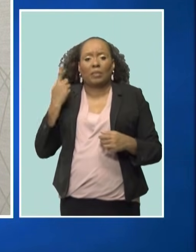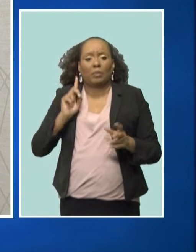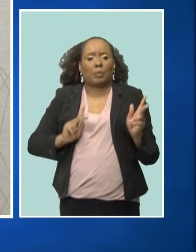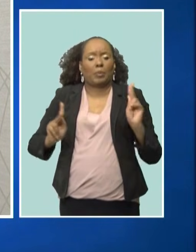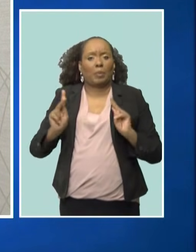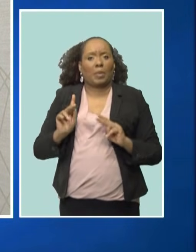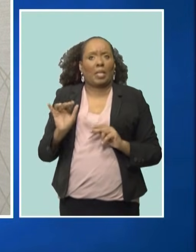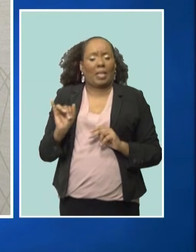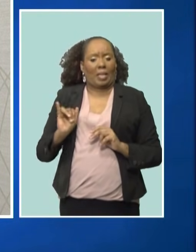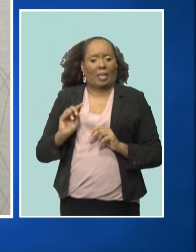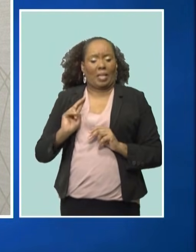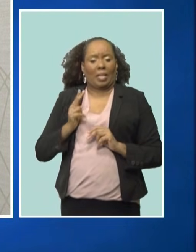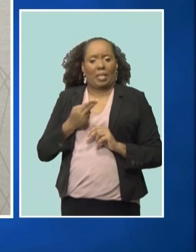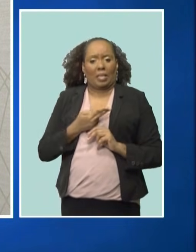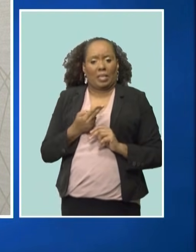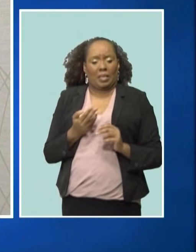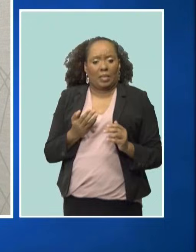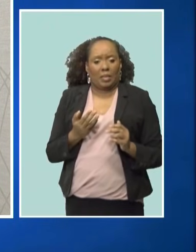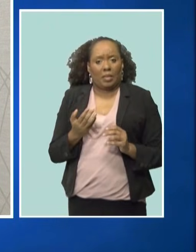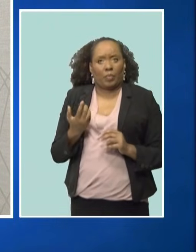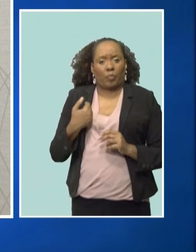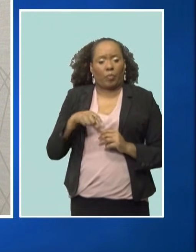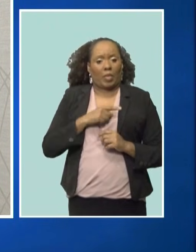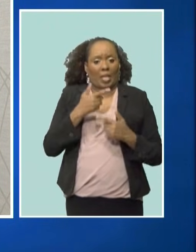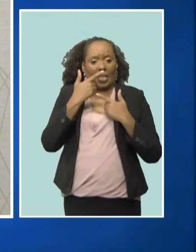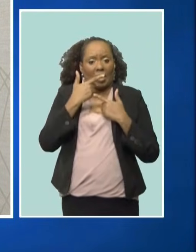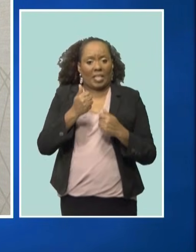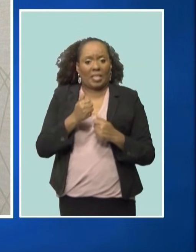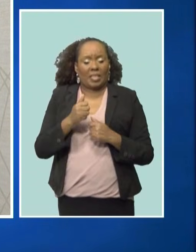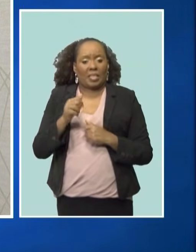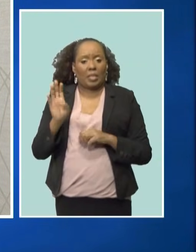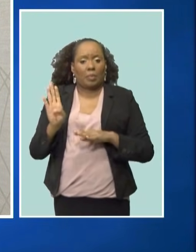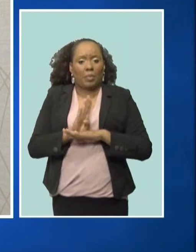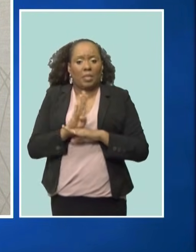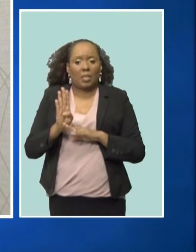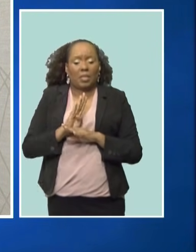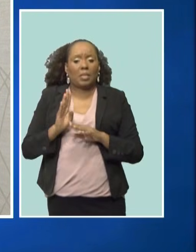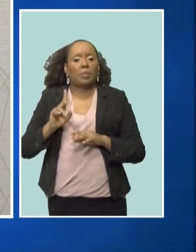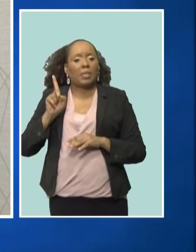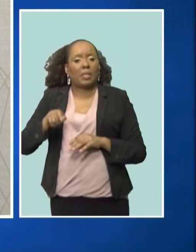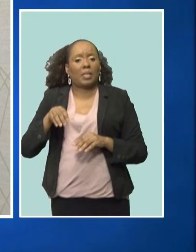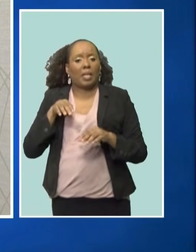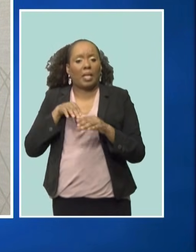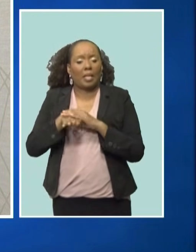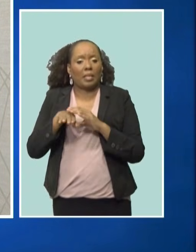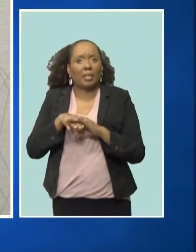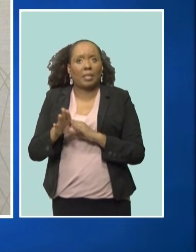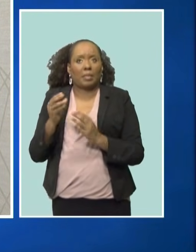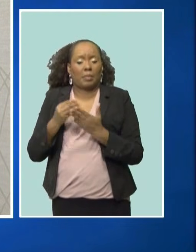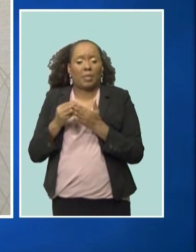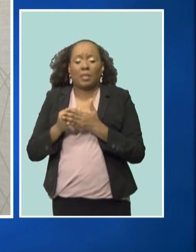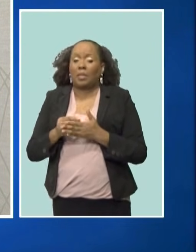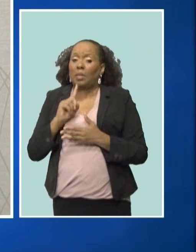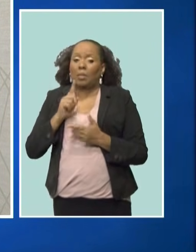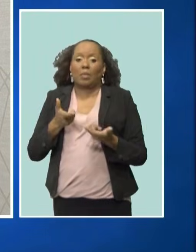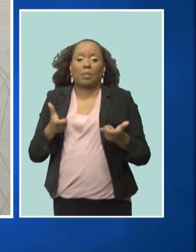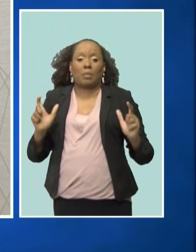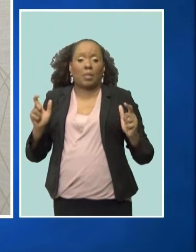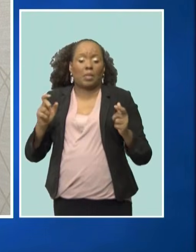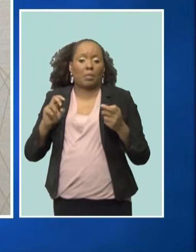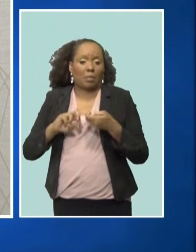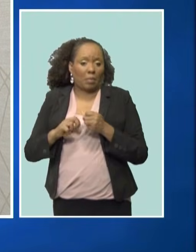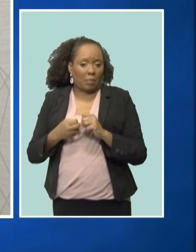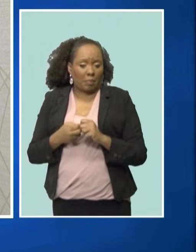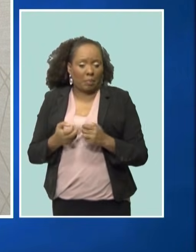us who basically are interested in business to access those funds. And this is an extreme problem that we